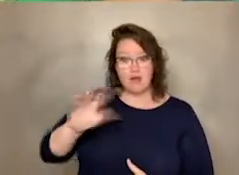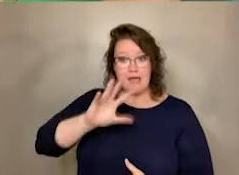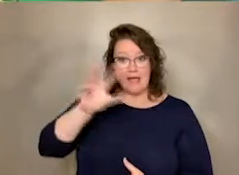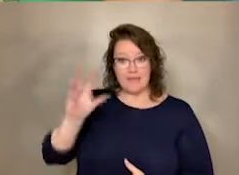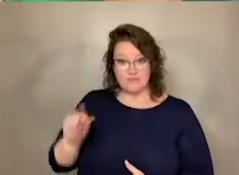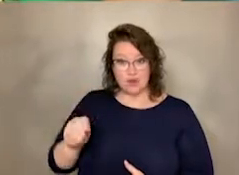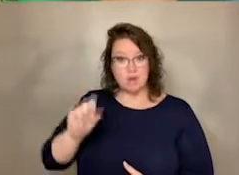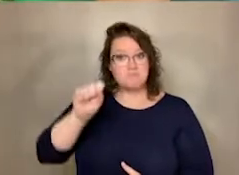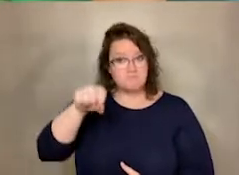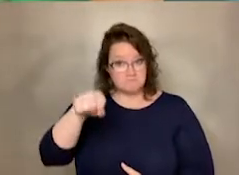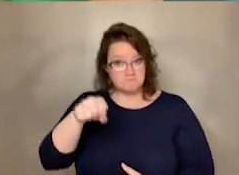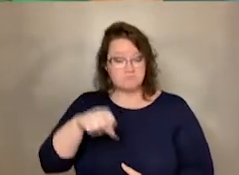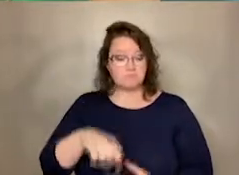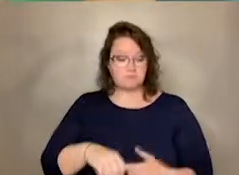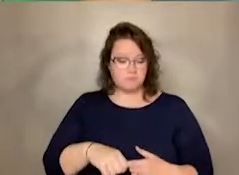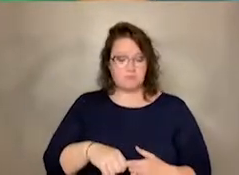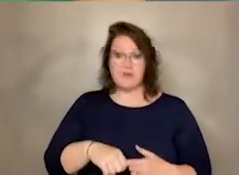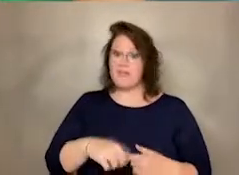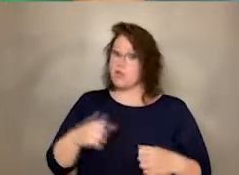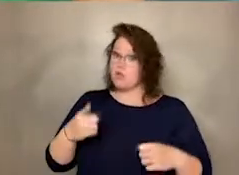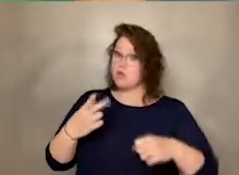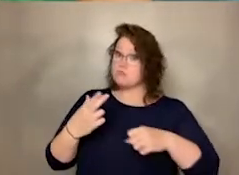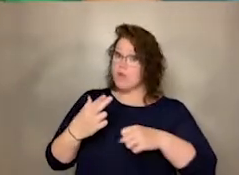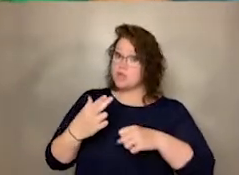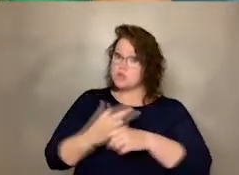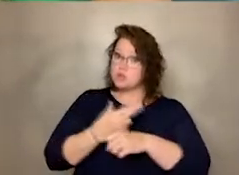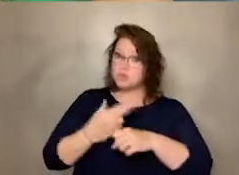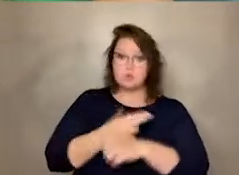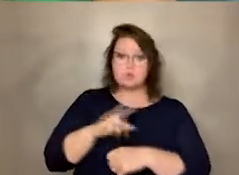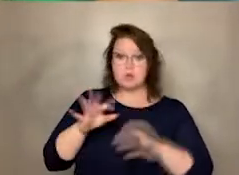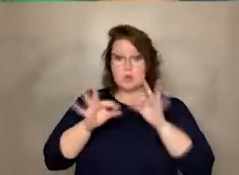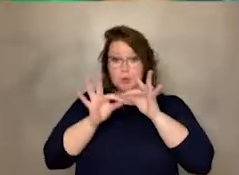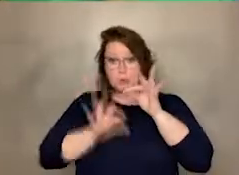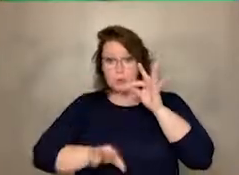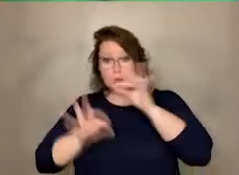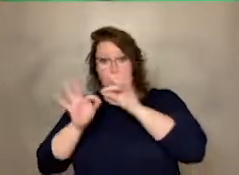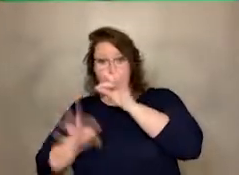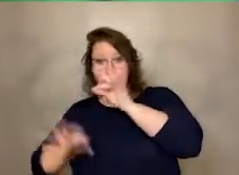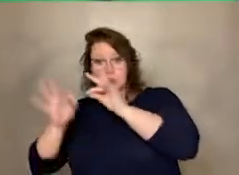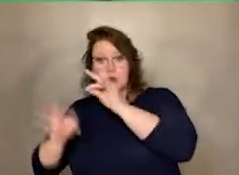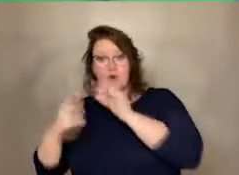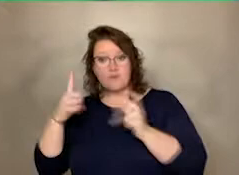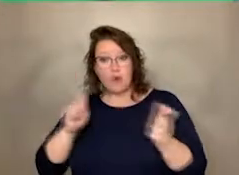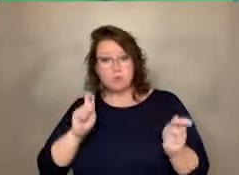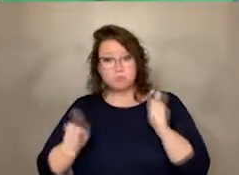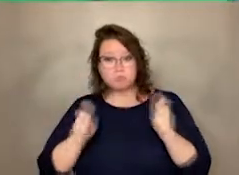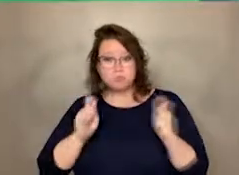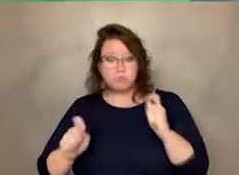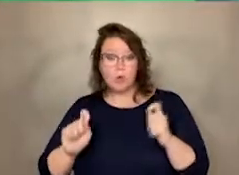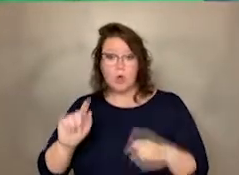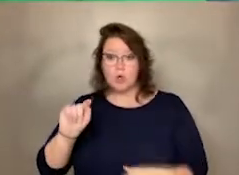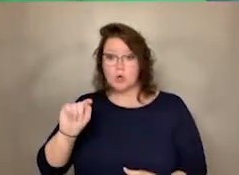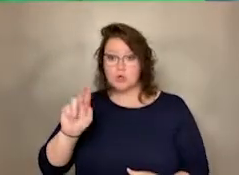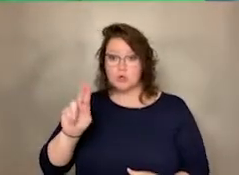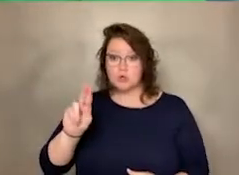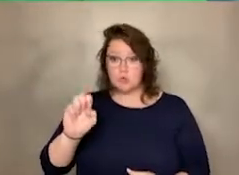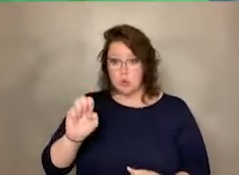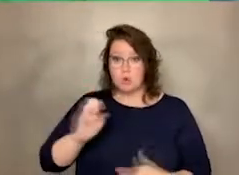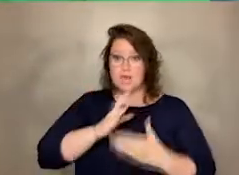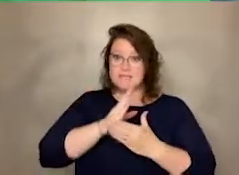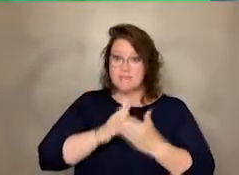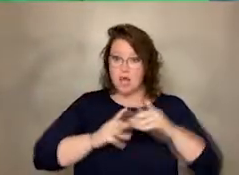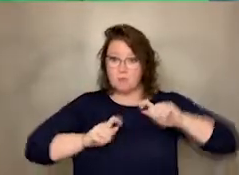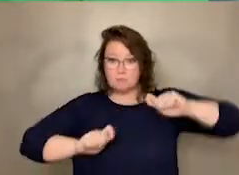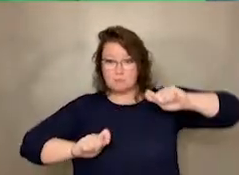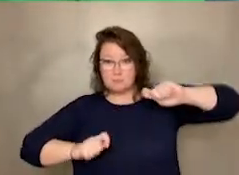tune this with the strings sometimes. Now, I don't know how to do that, but people who do, they tighten these